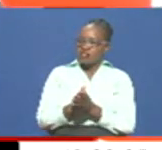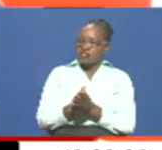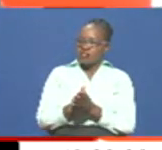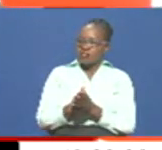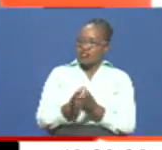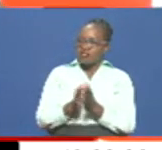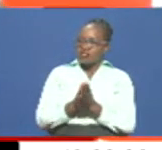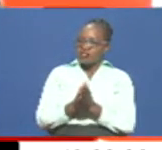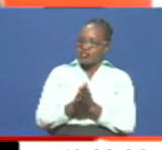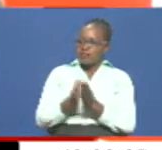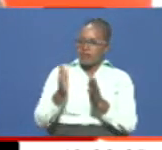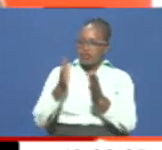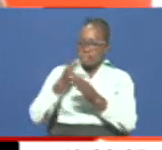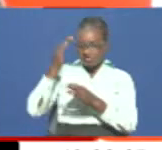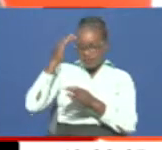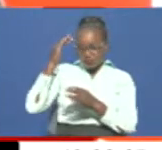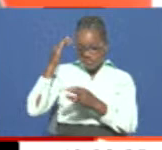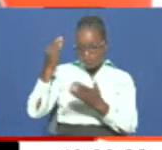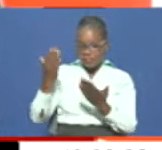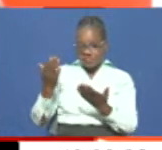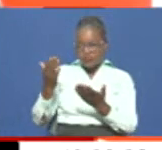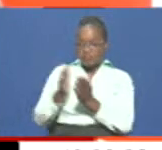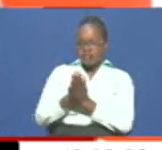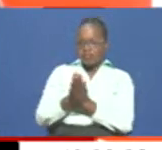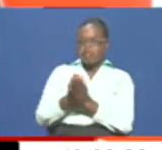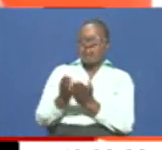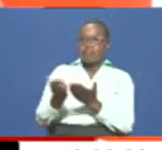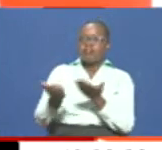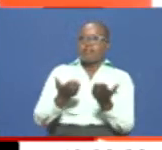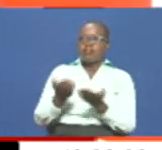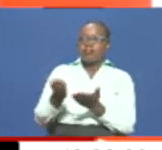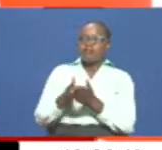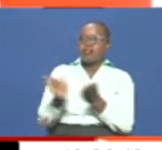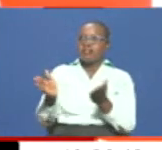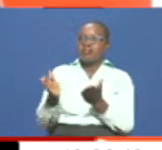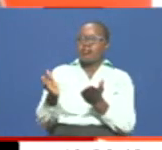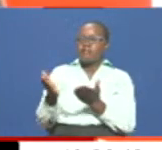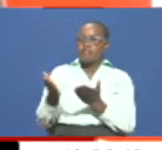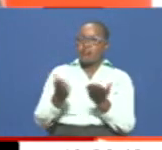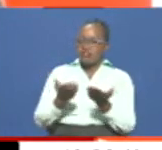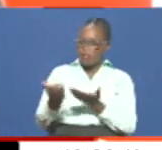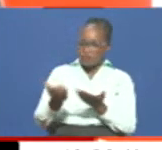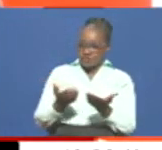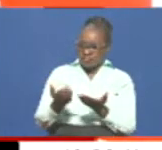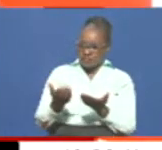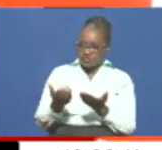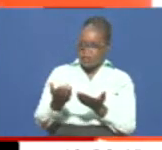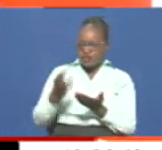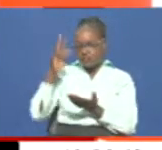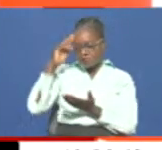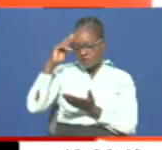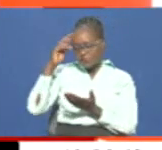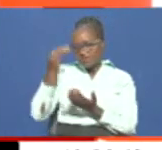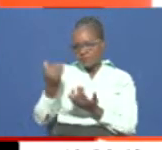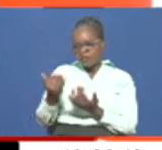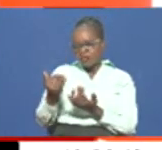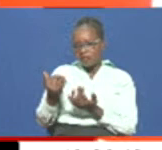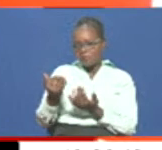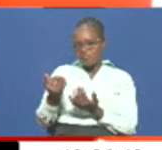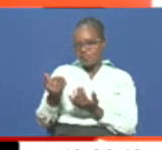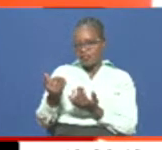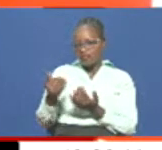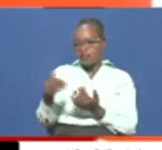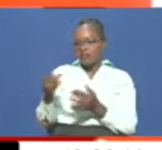commercialization. So the fact that now we're now open for business, of course, within the reason, gives everyone a new chance to